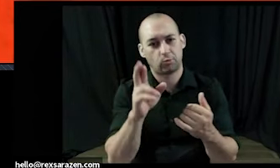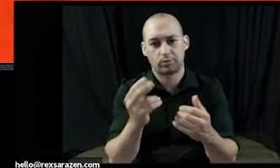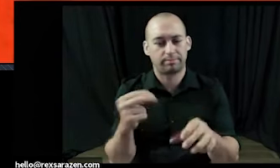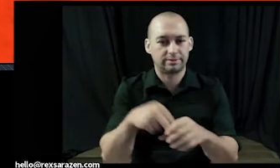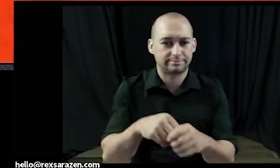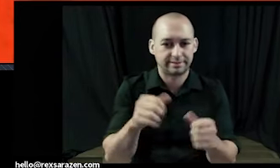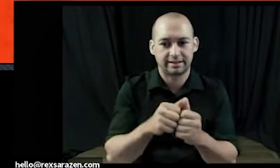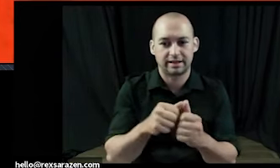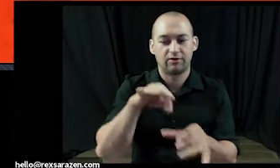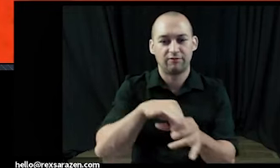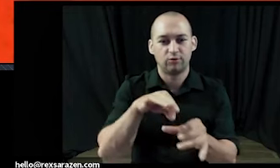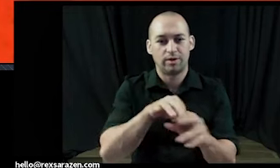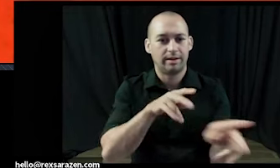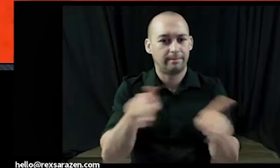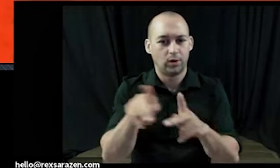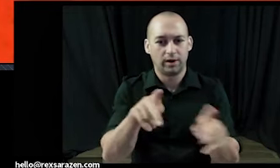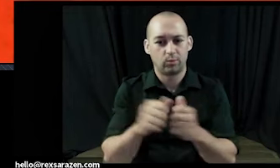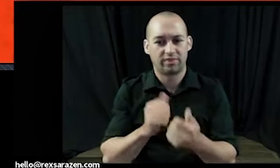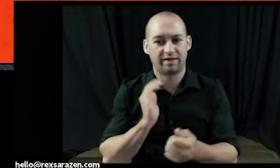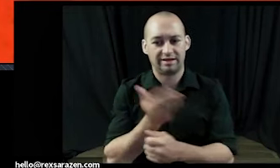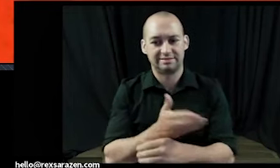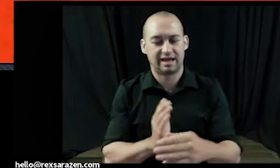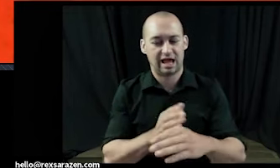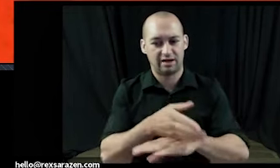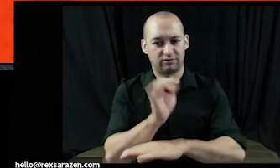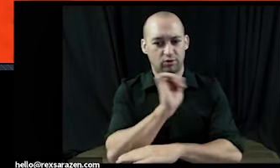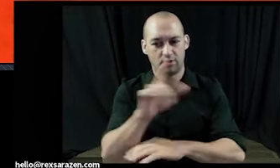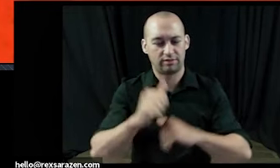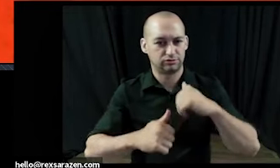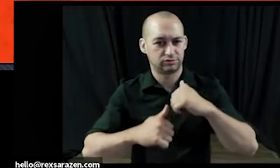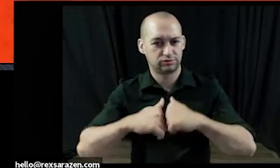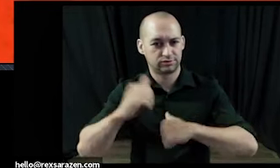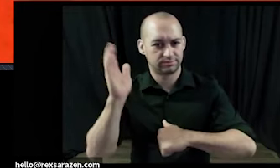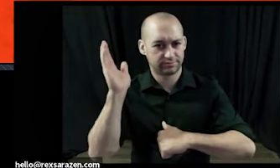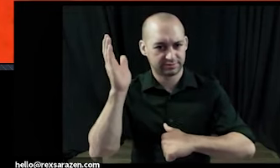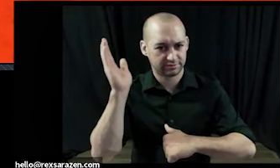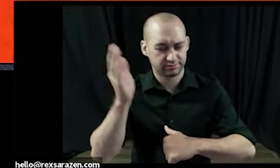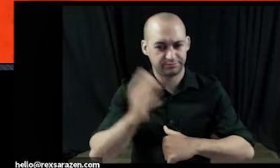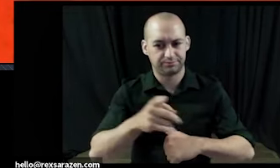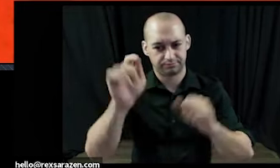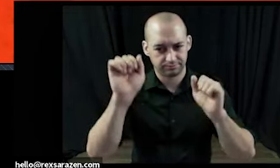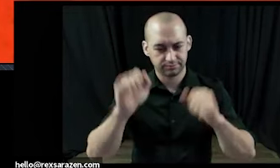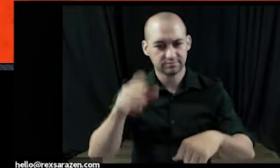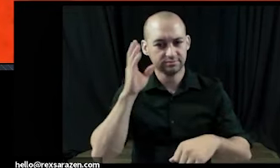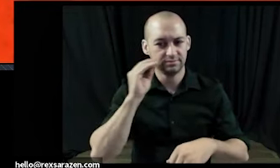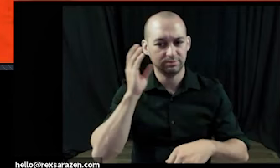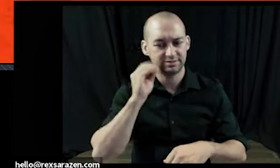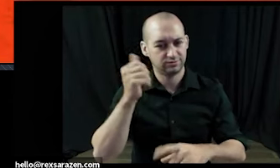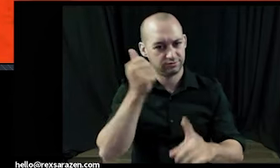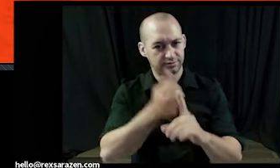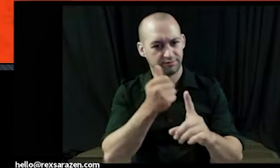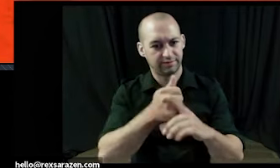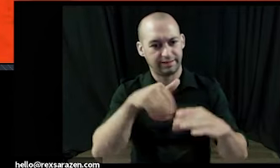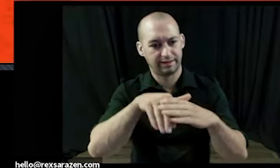play/participate in a voting party with us after all of the structured presentations, so you can experience them yourselves in